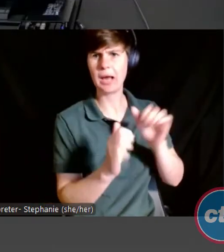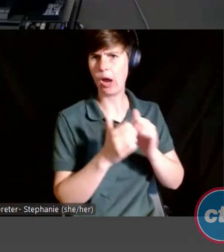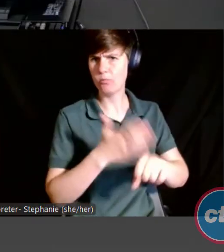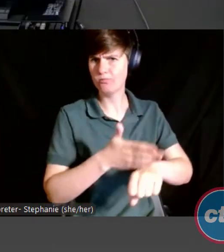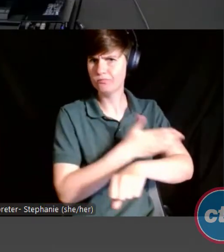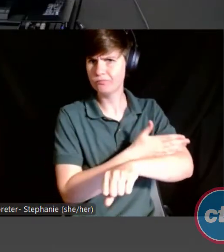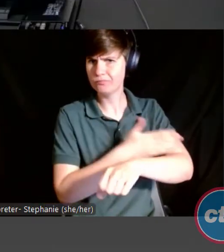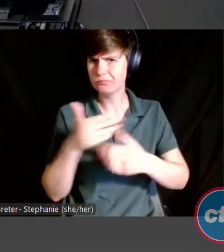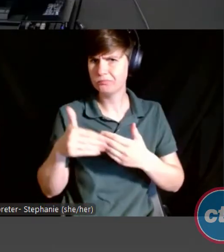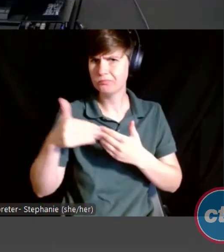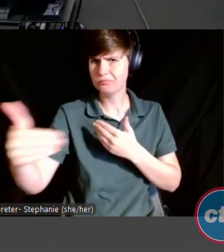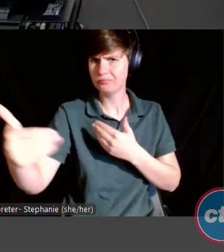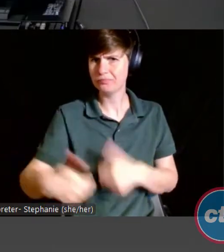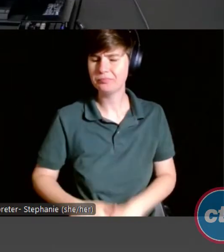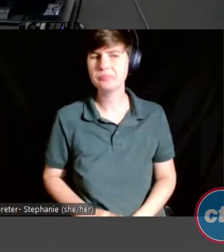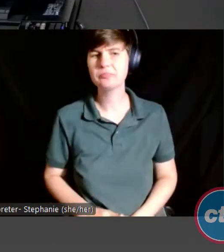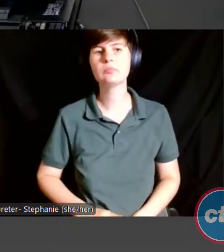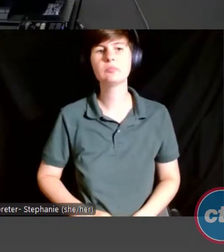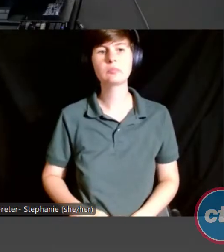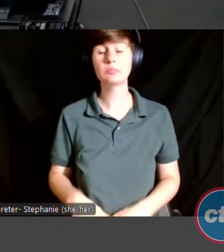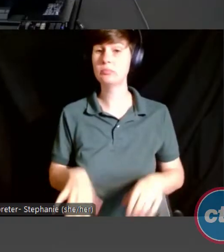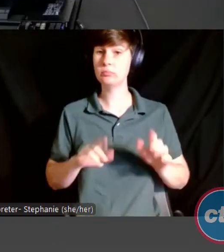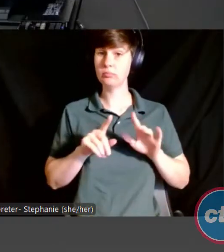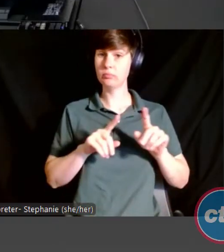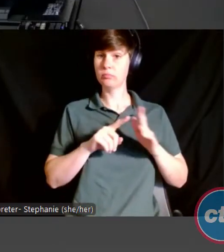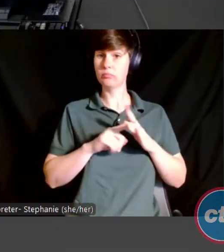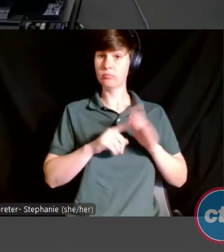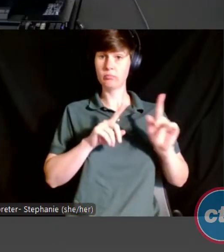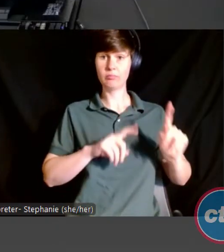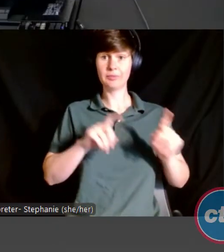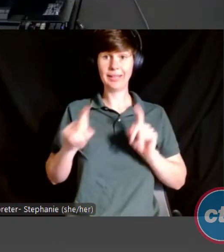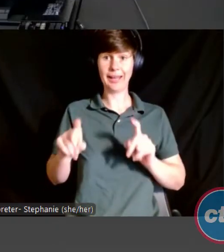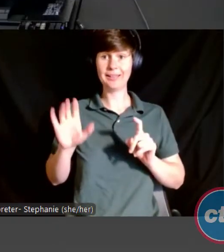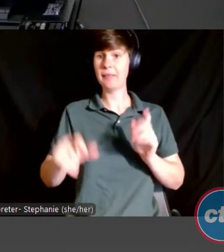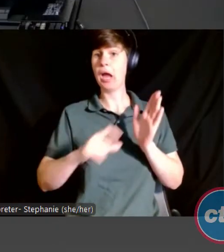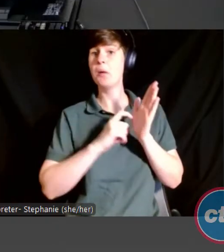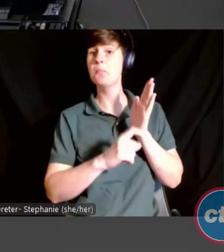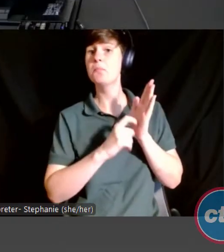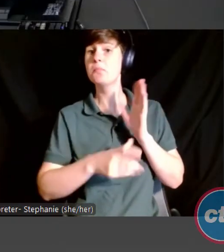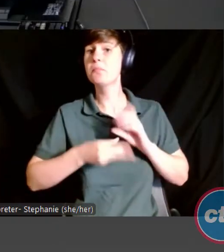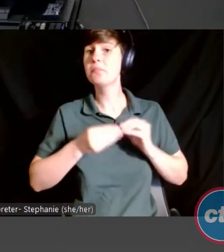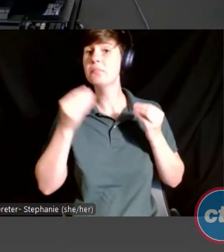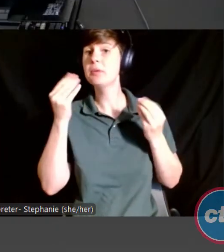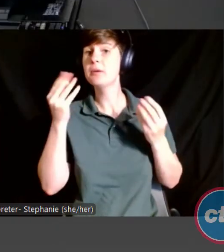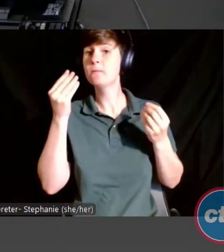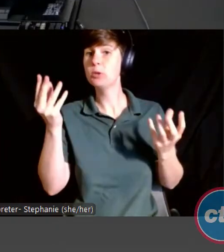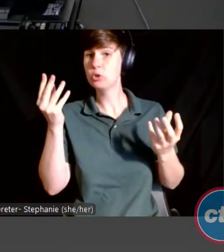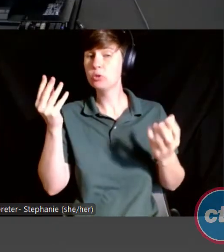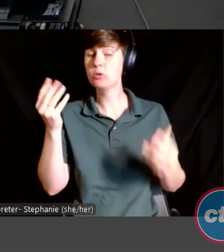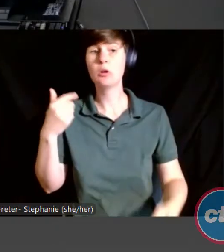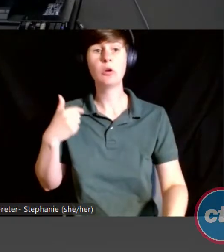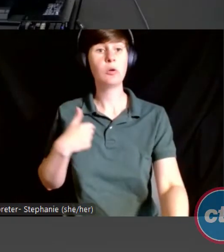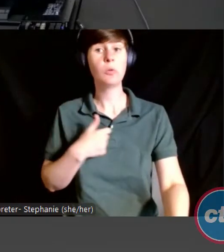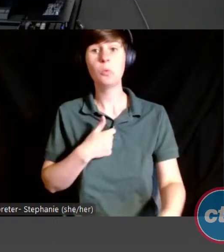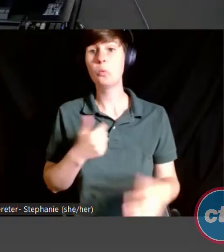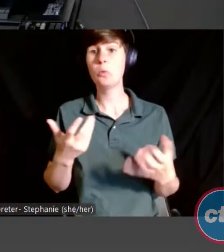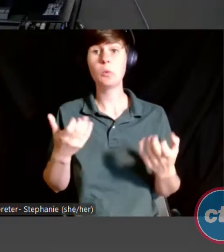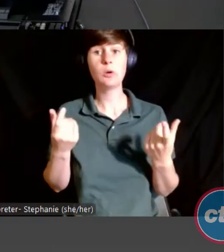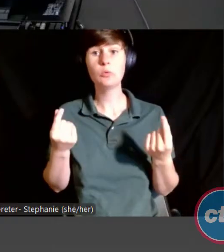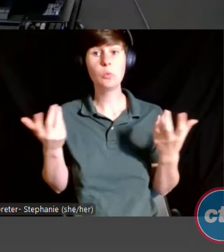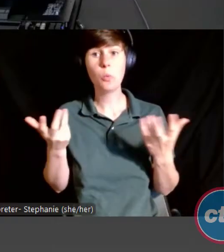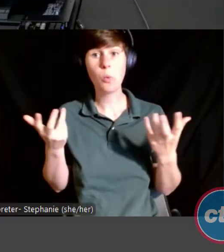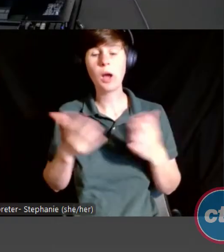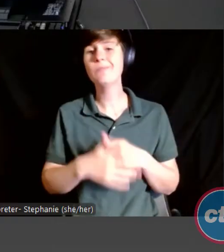So in rolling out the pilot for the decal and the additional information, we're looking to place stickers at 100 bus